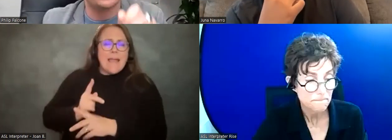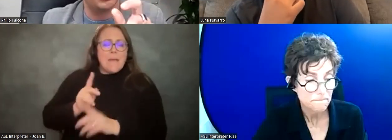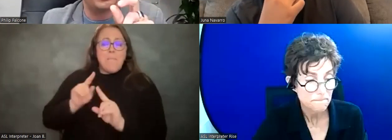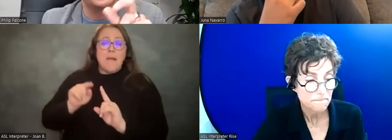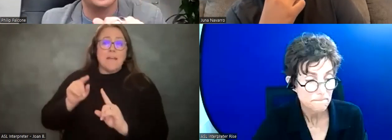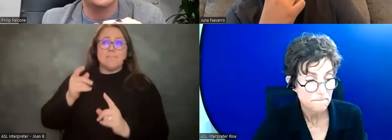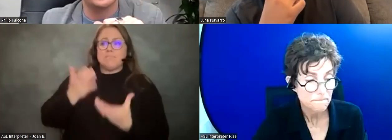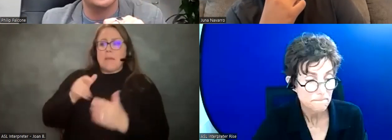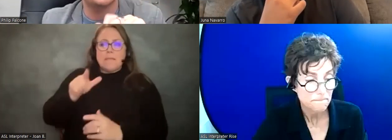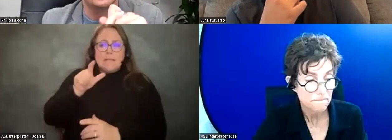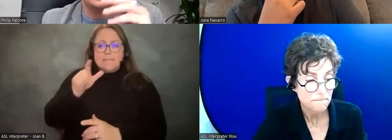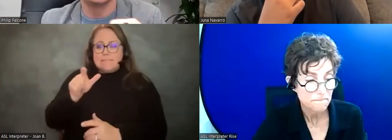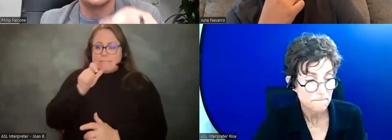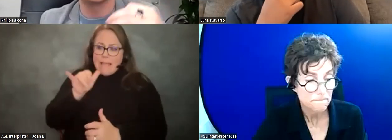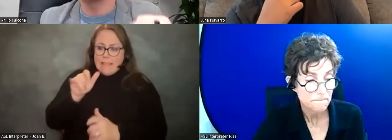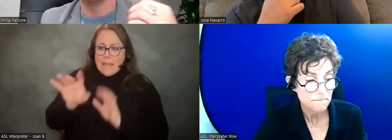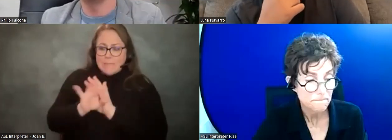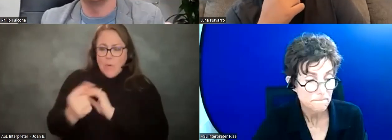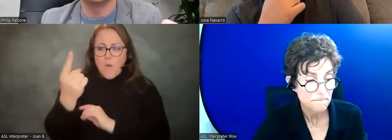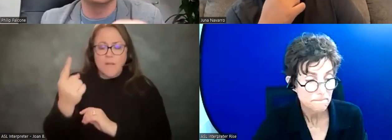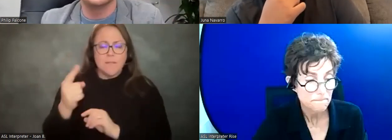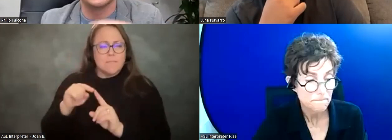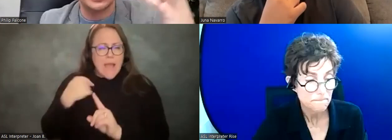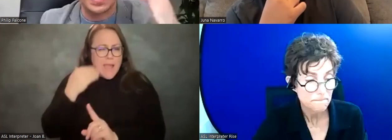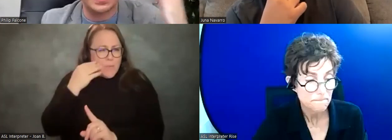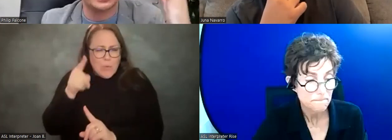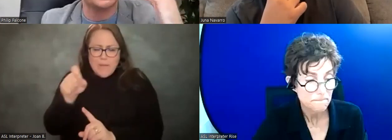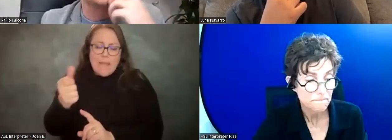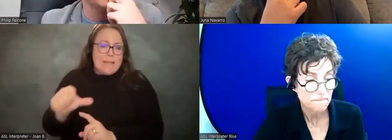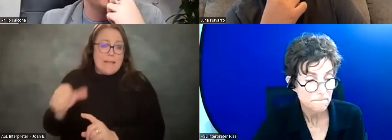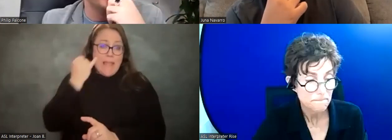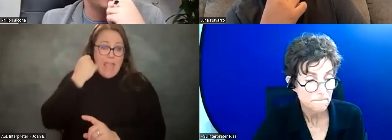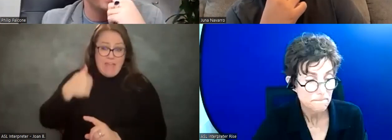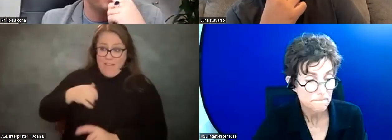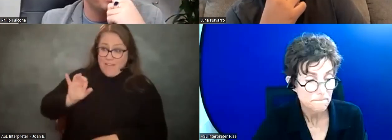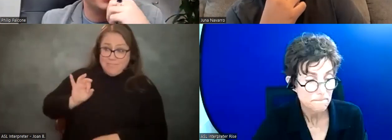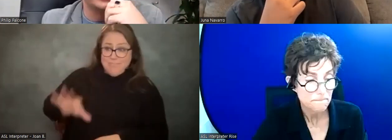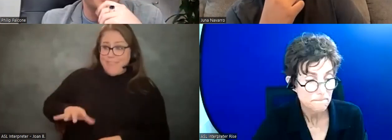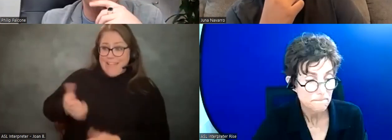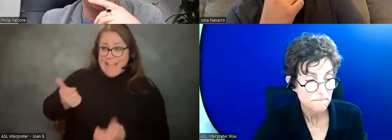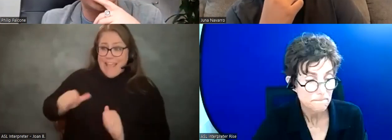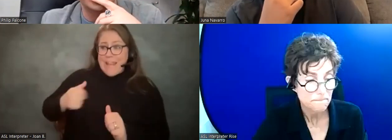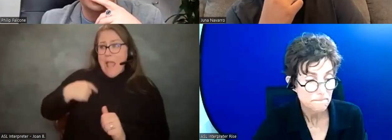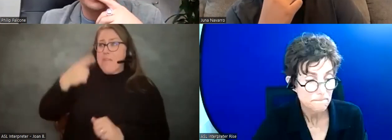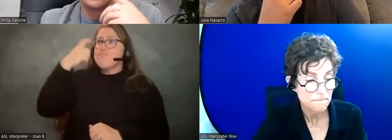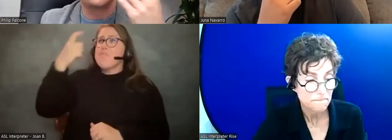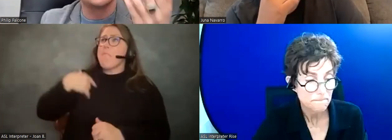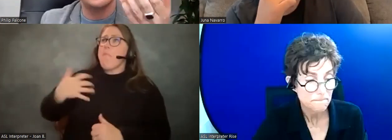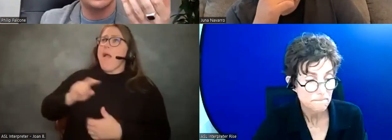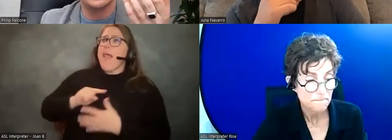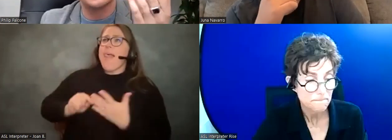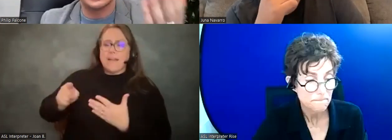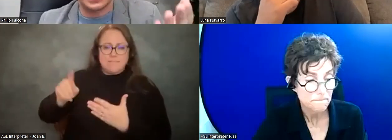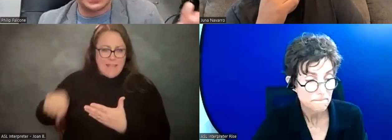down to one particular style, I know Juan's capable of doing pretty much anything that I can, kind of dream up, so to speak. But for a